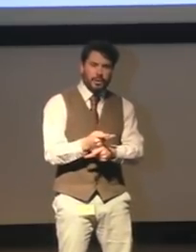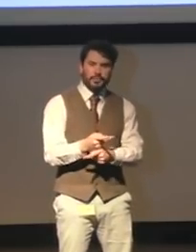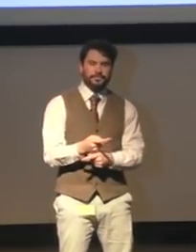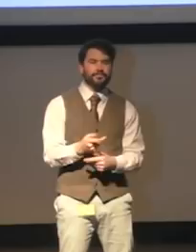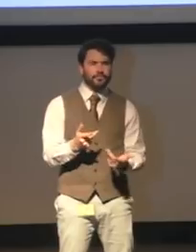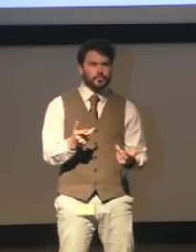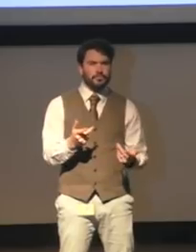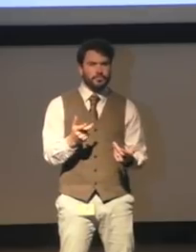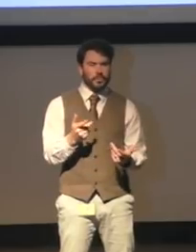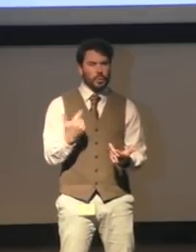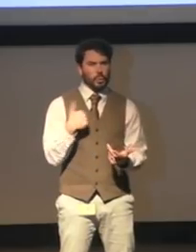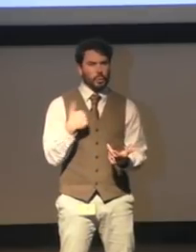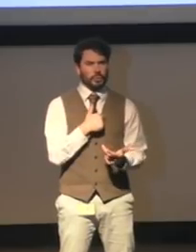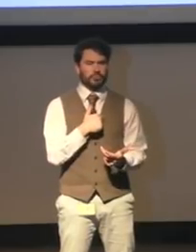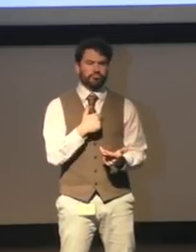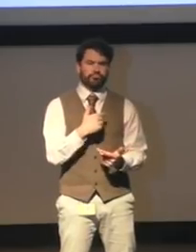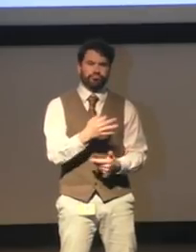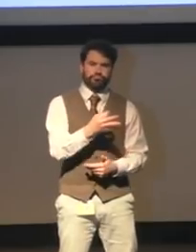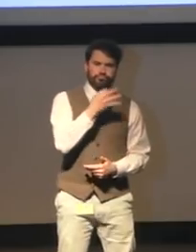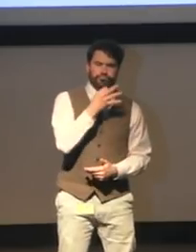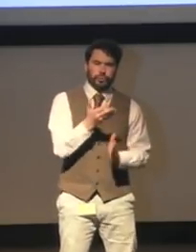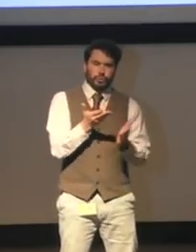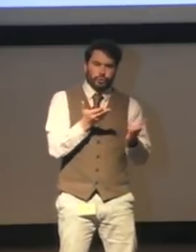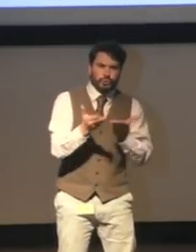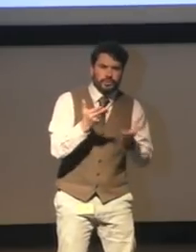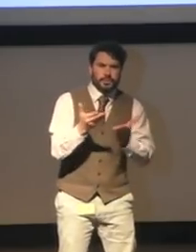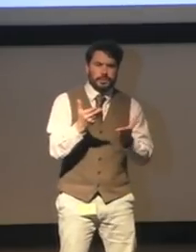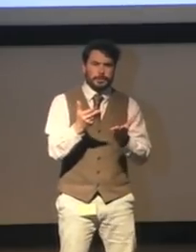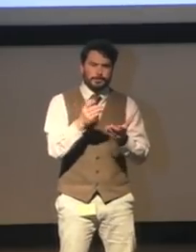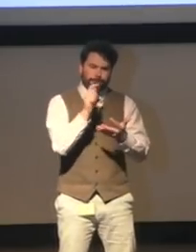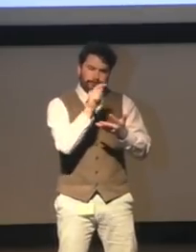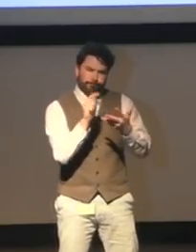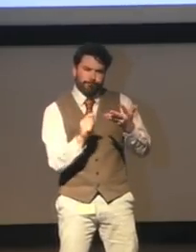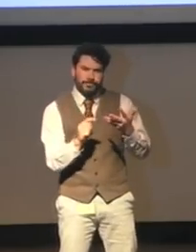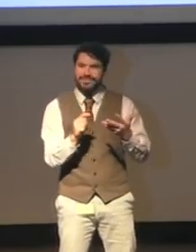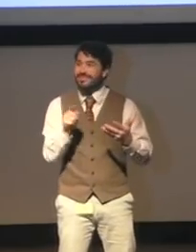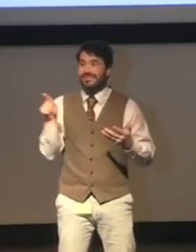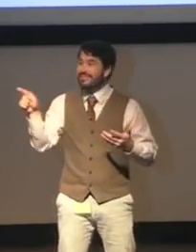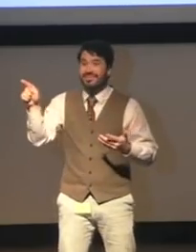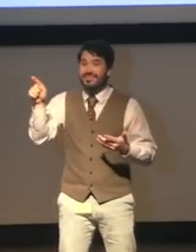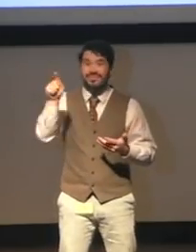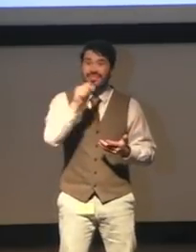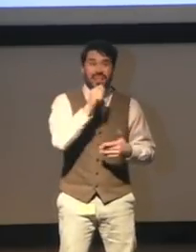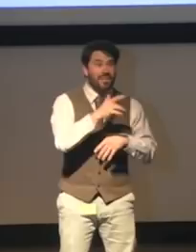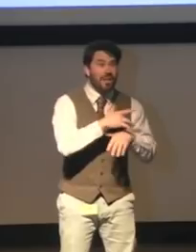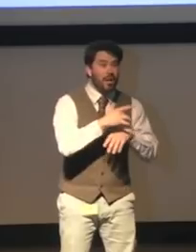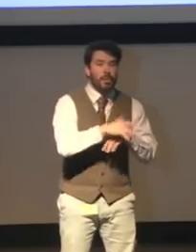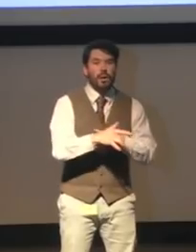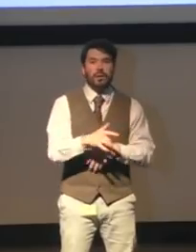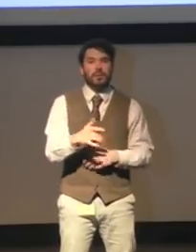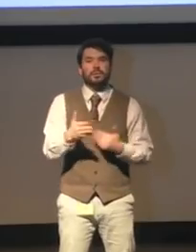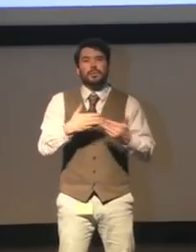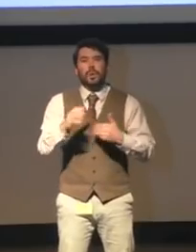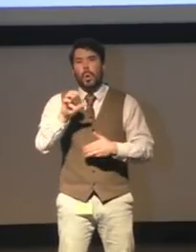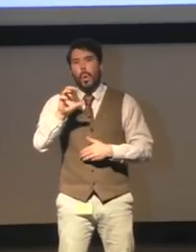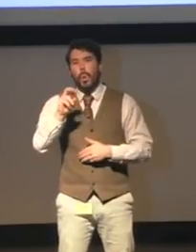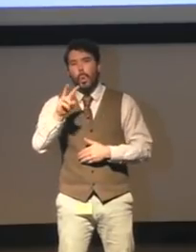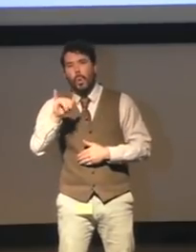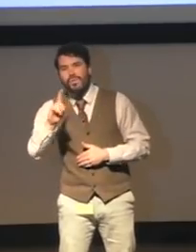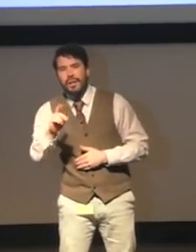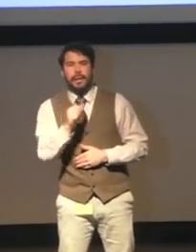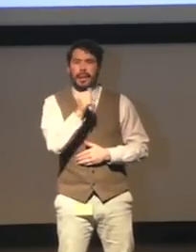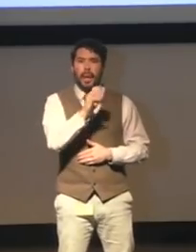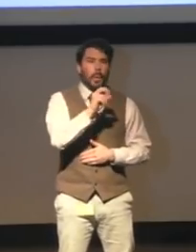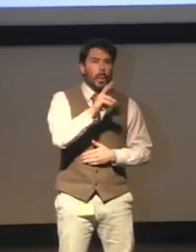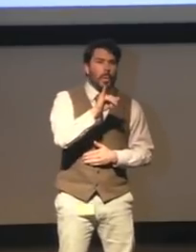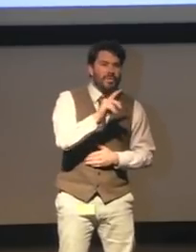offer, specific services or care that's not available elsewhere for both COVID and non-COVID patients across the region. Some of this